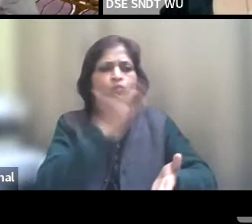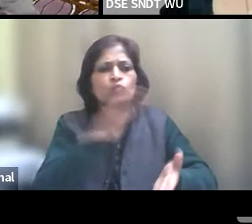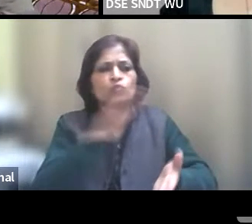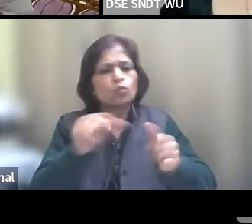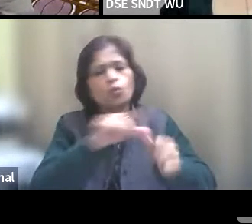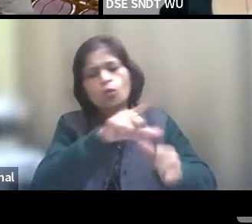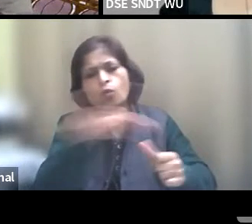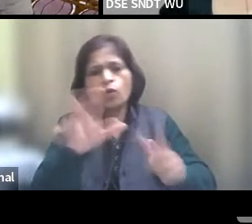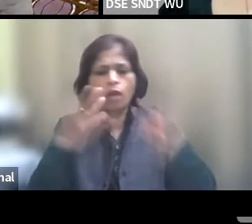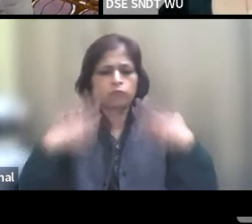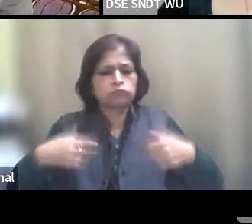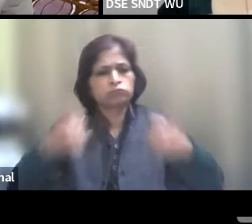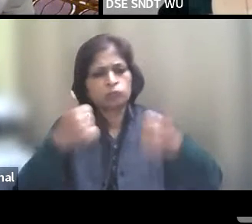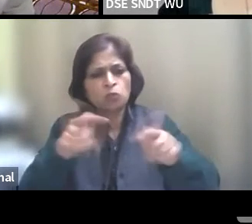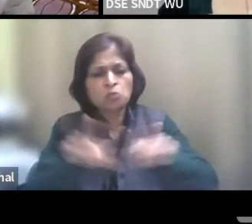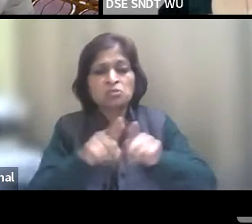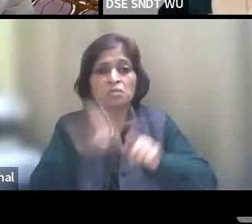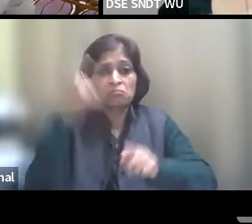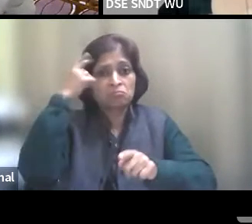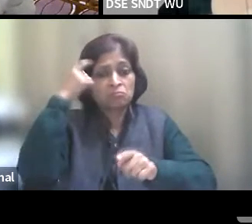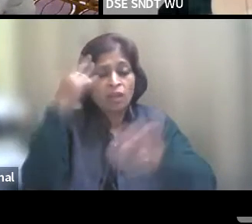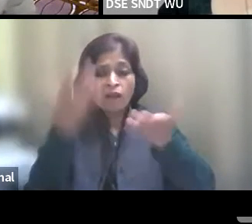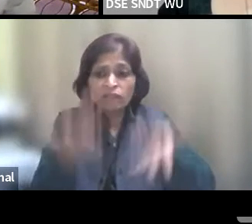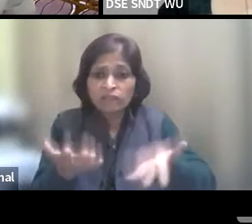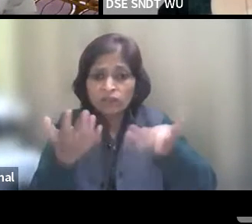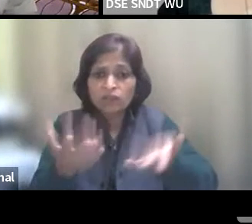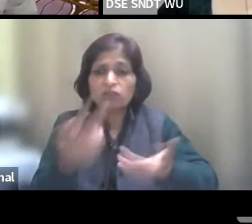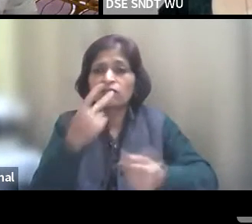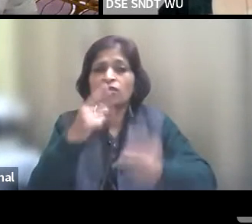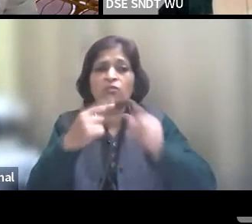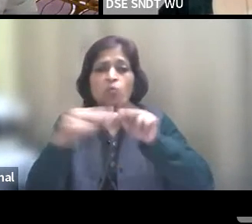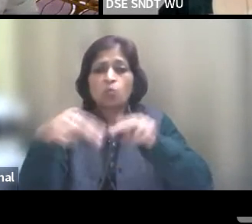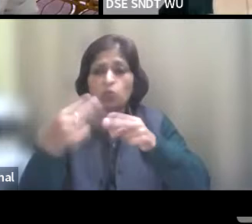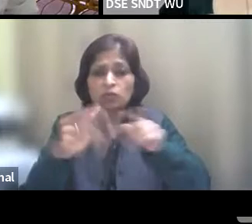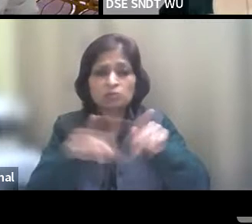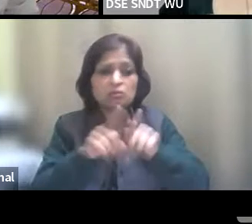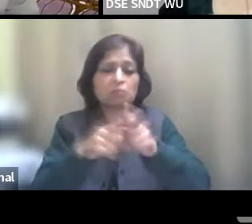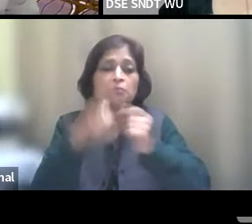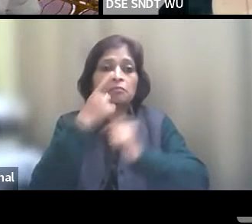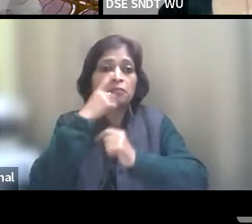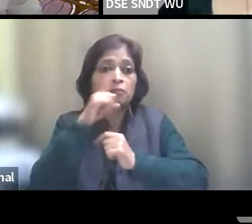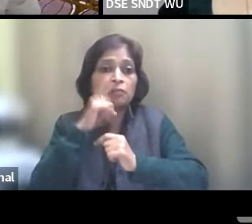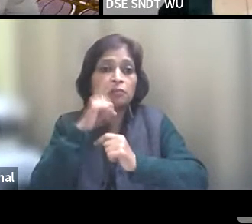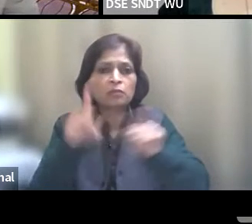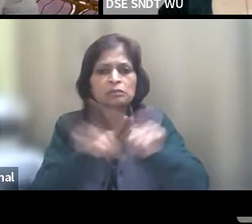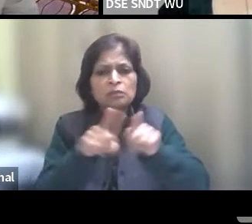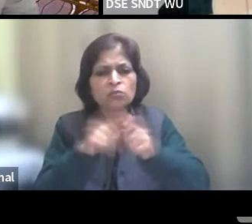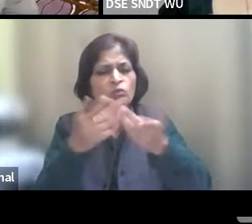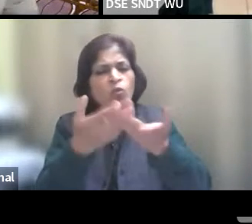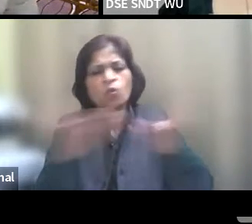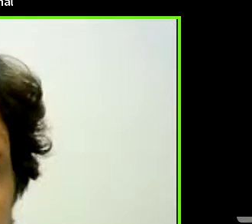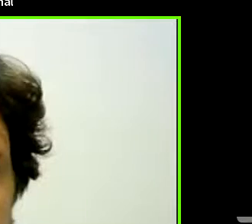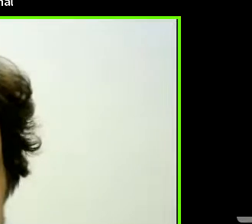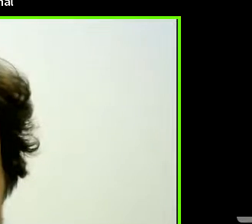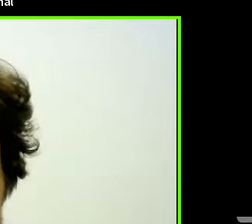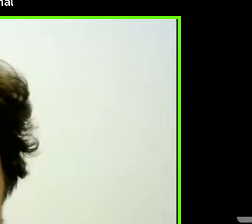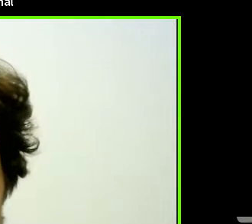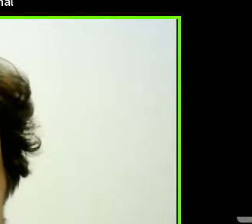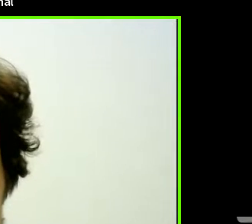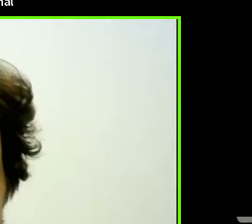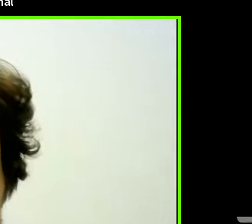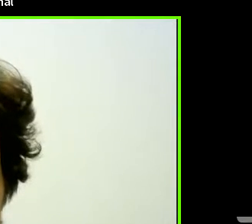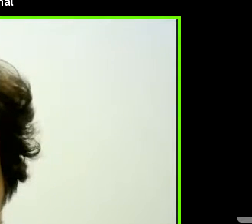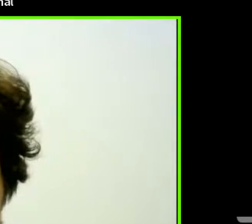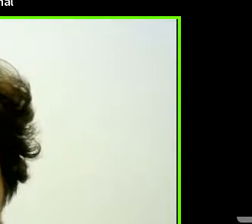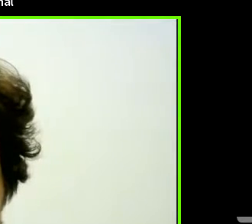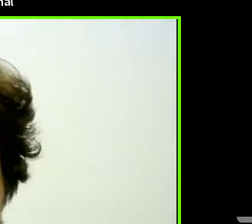the sensory overload and the problems that parents encounter with regular children, of course, it's much more